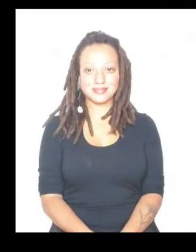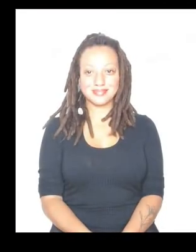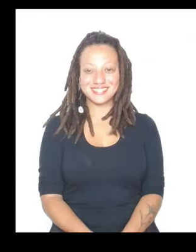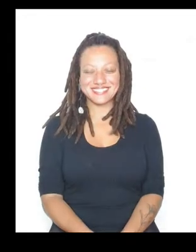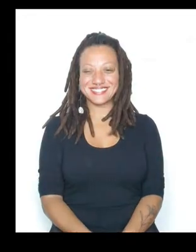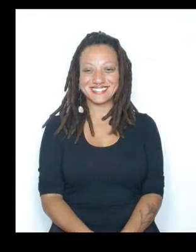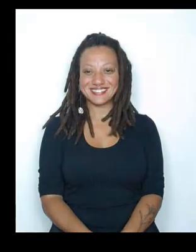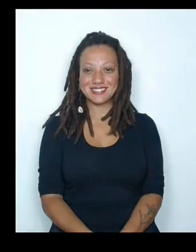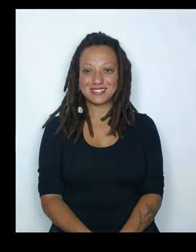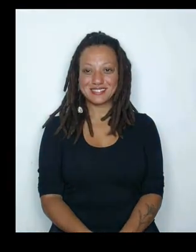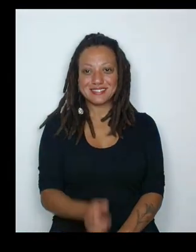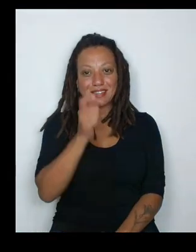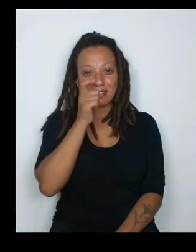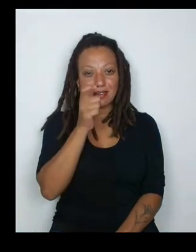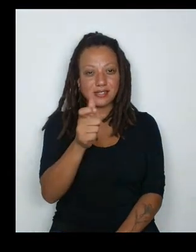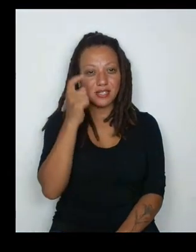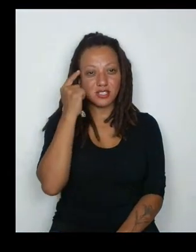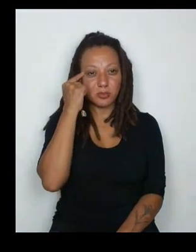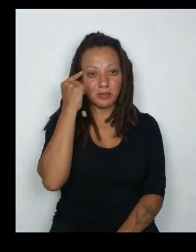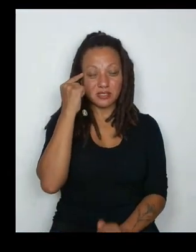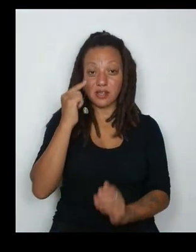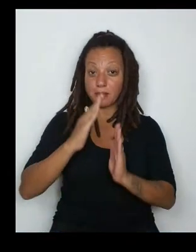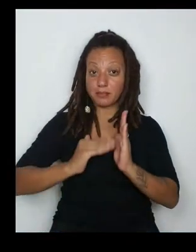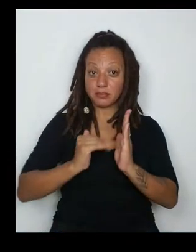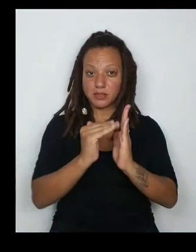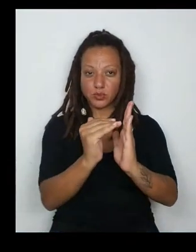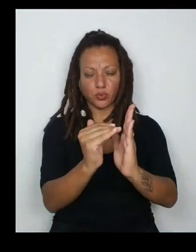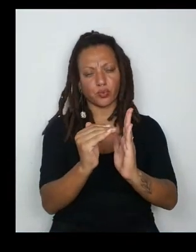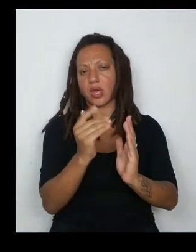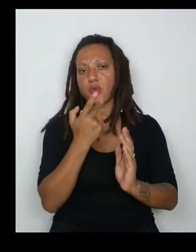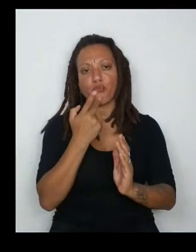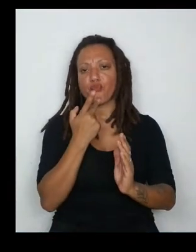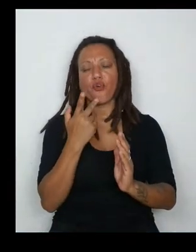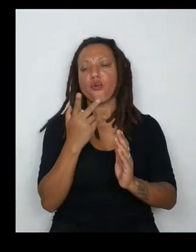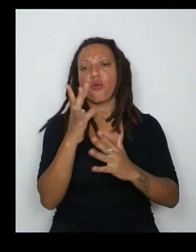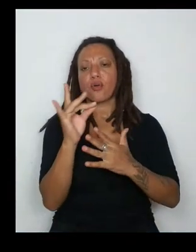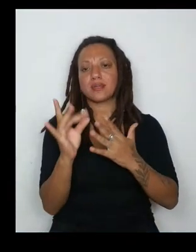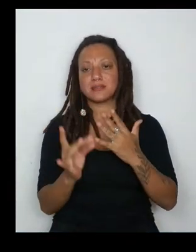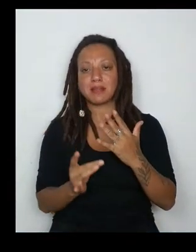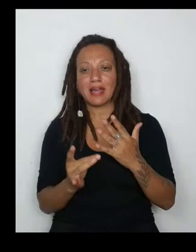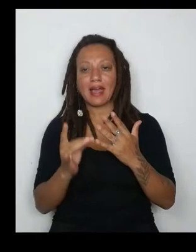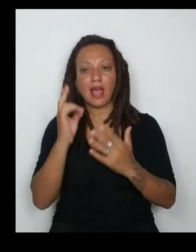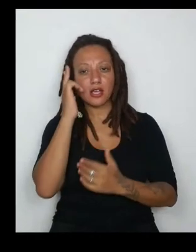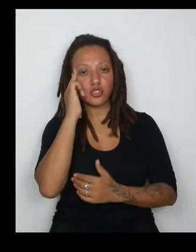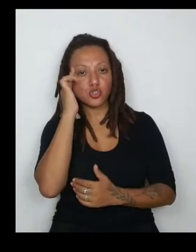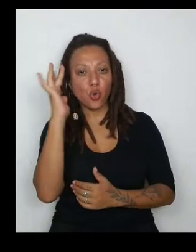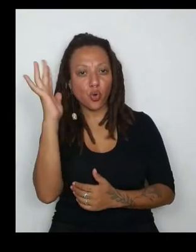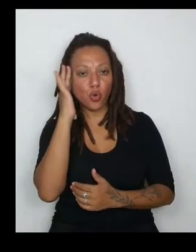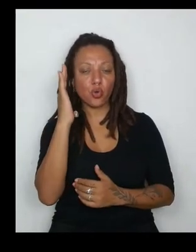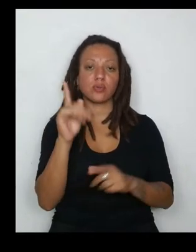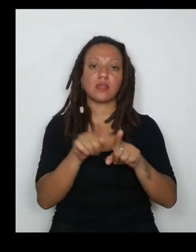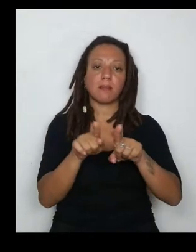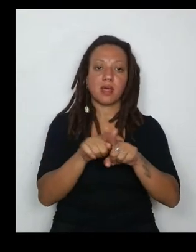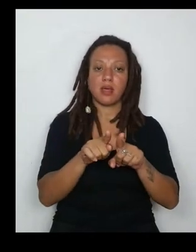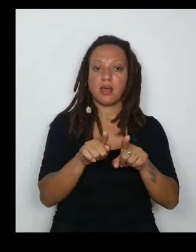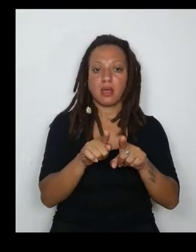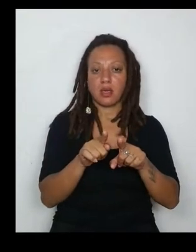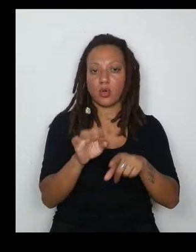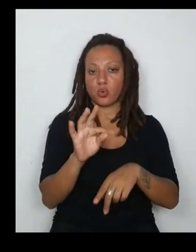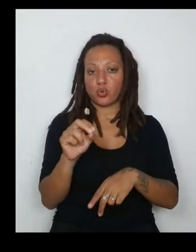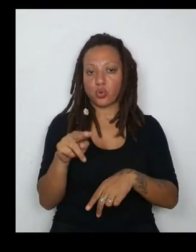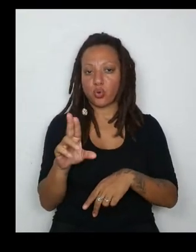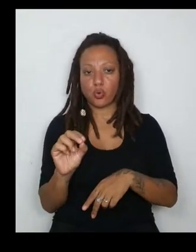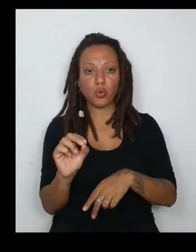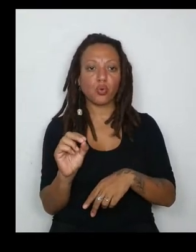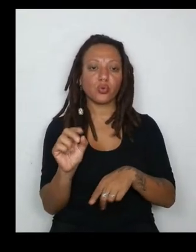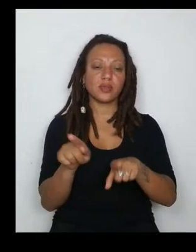ideas of dream and the ideas of sleep and the notions of passivity and the image of the brown woman and the kind of sexualization of the woman